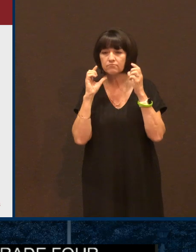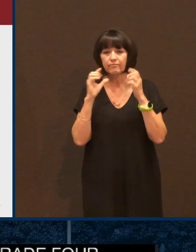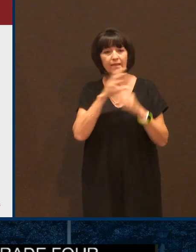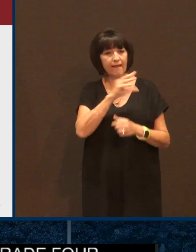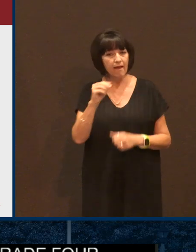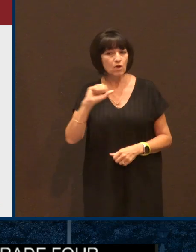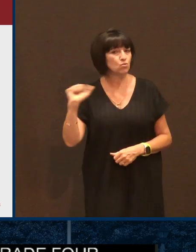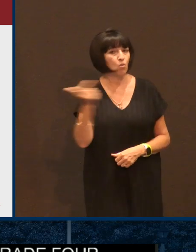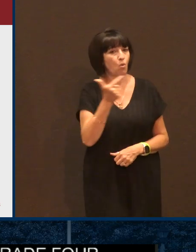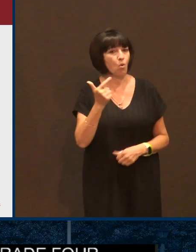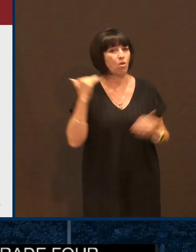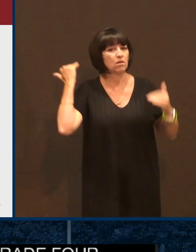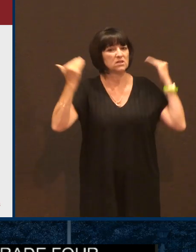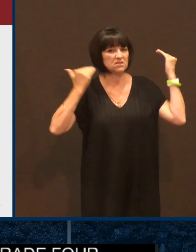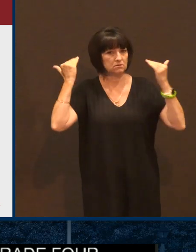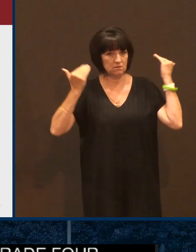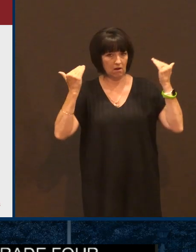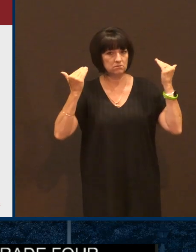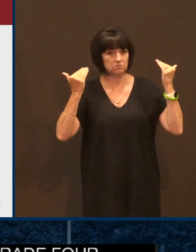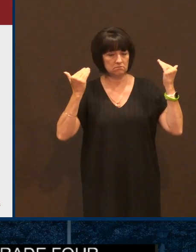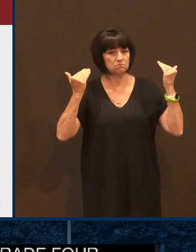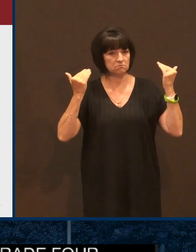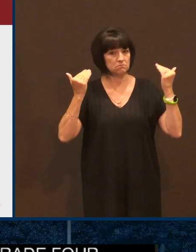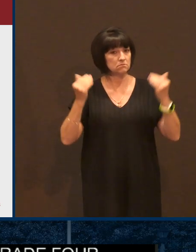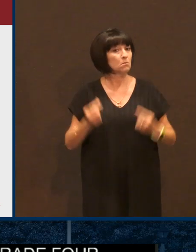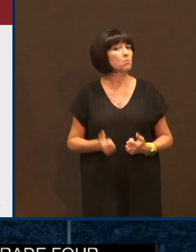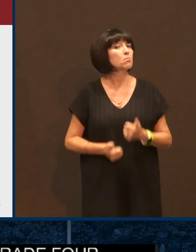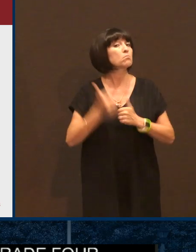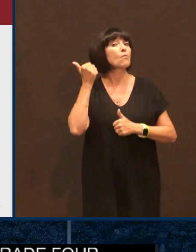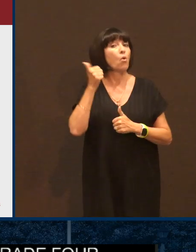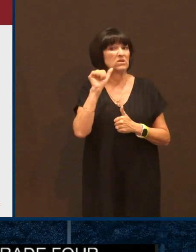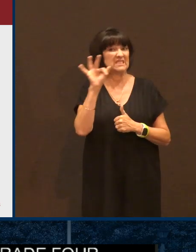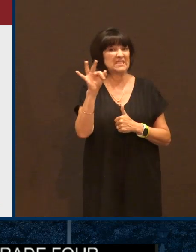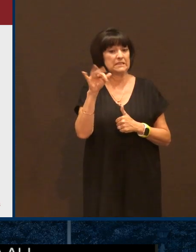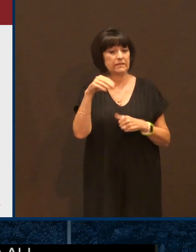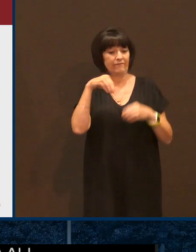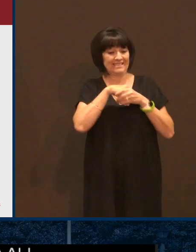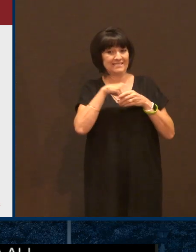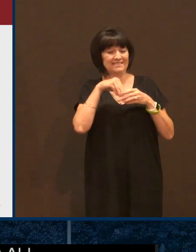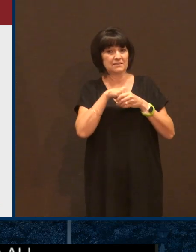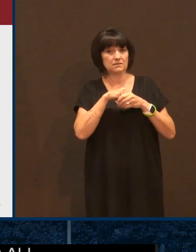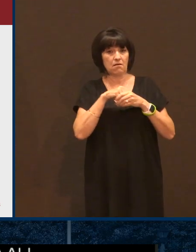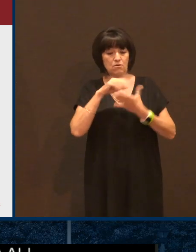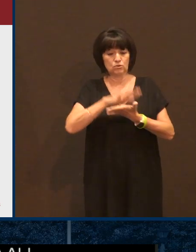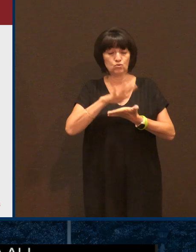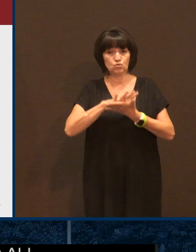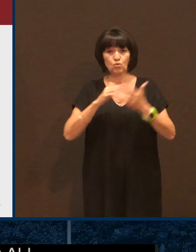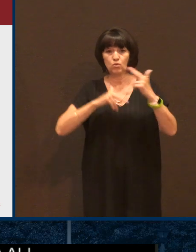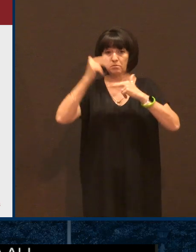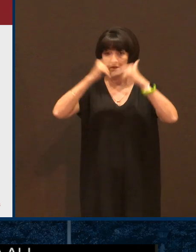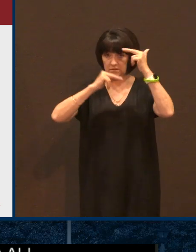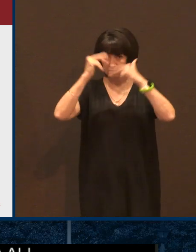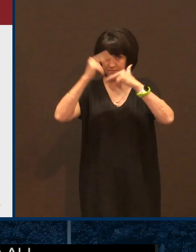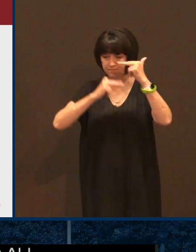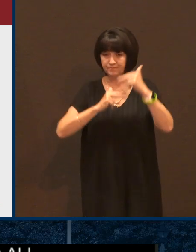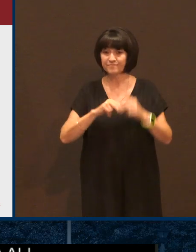adults, especially inside school buildings. Certainly for kids under 4th grade, we